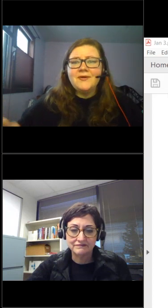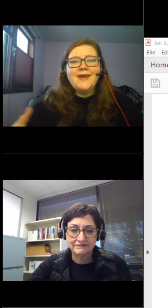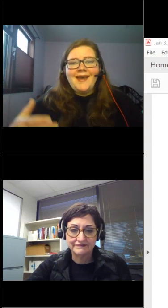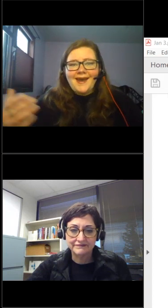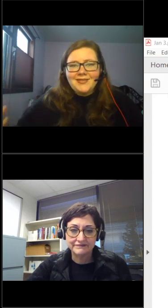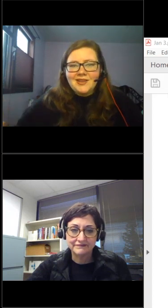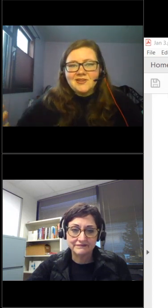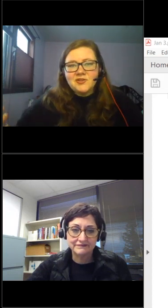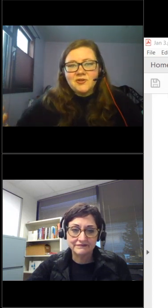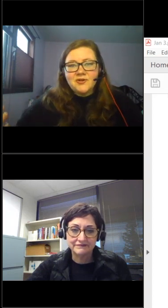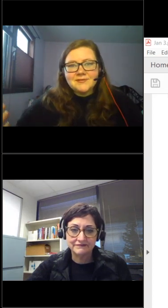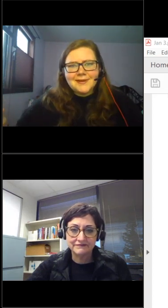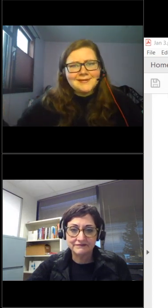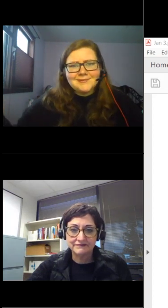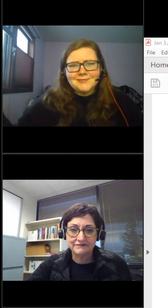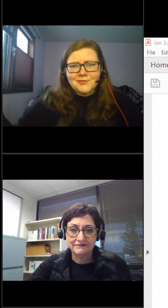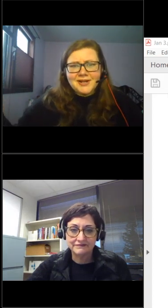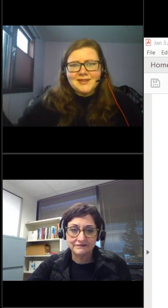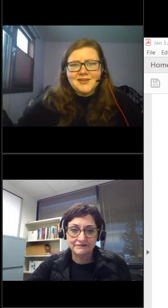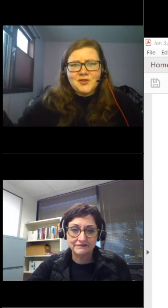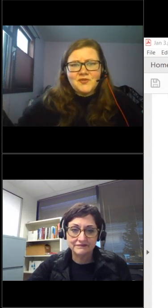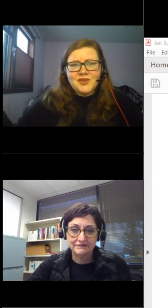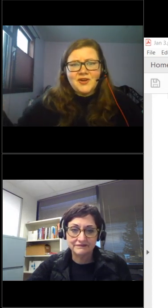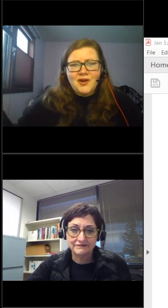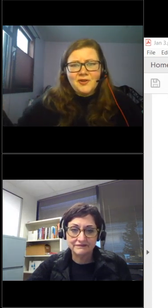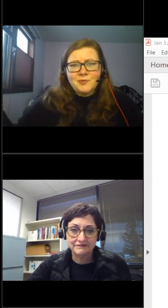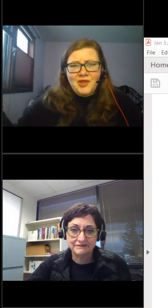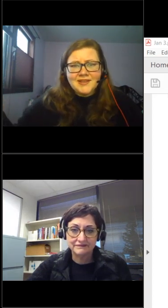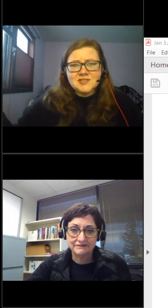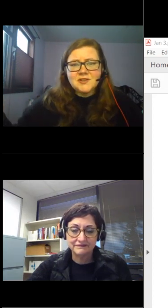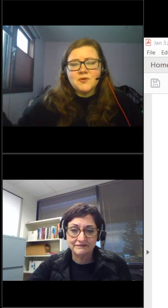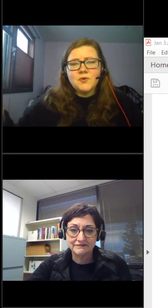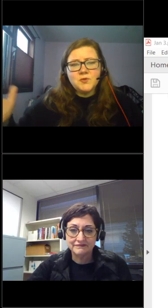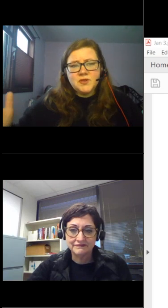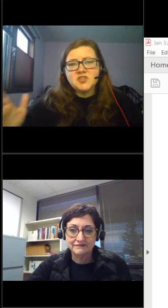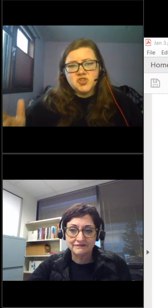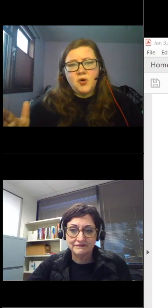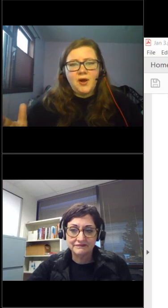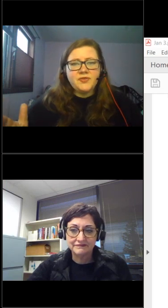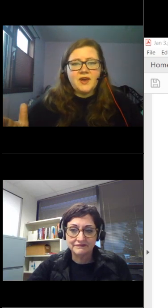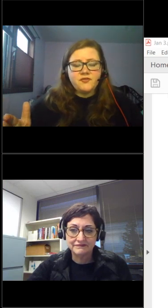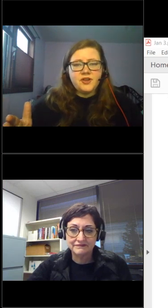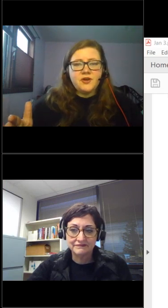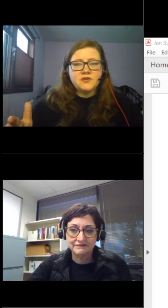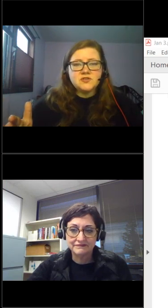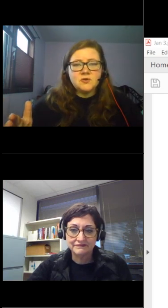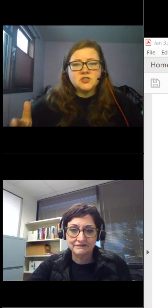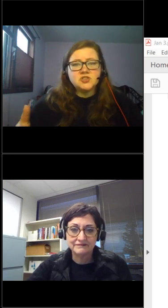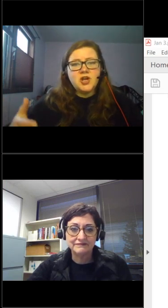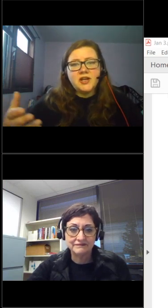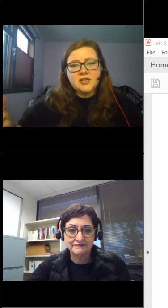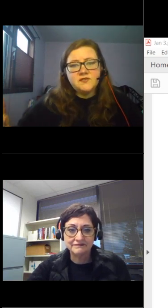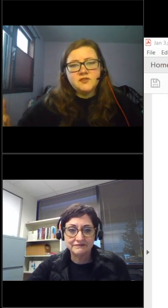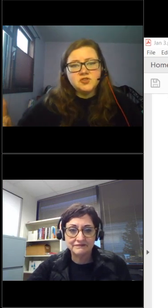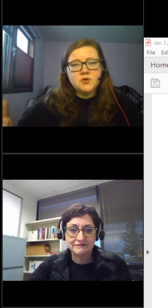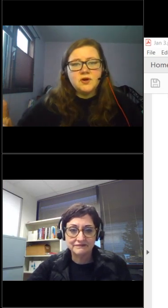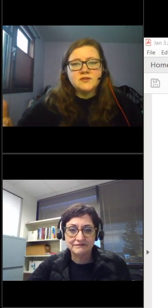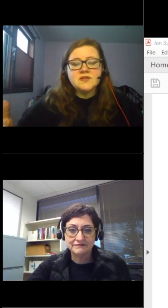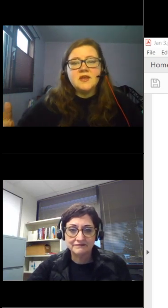you and then you're like really kind of in a hard place. We really don't want that for you. So we're just trying to